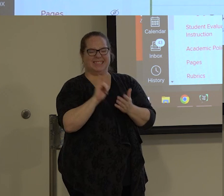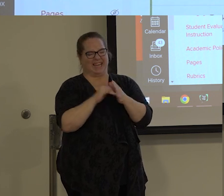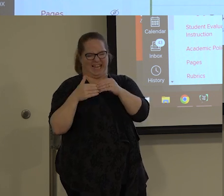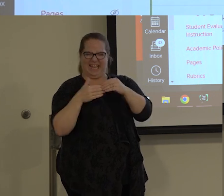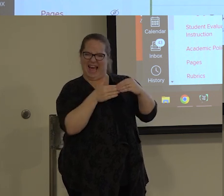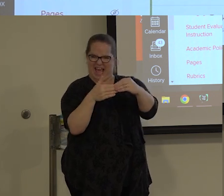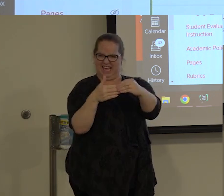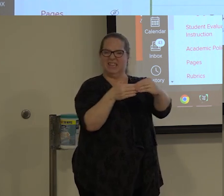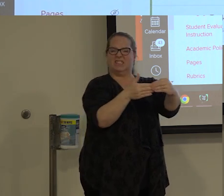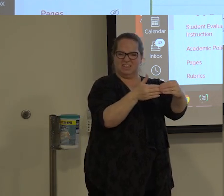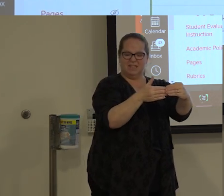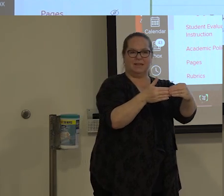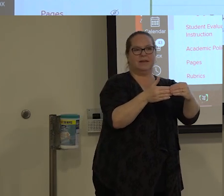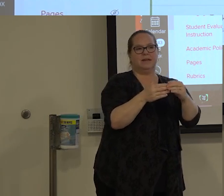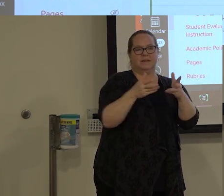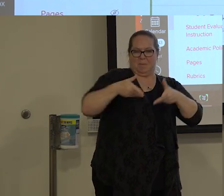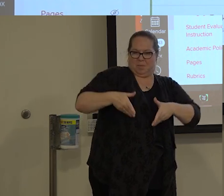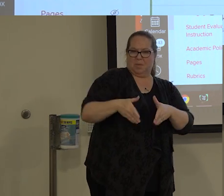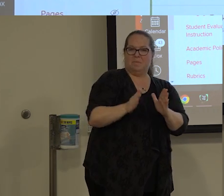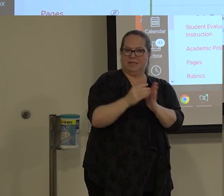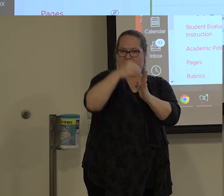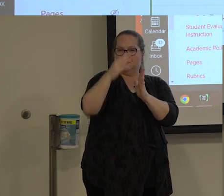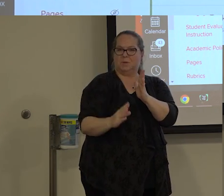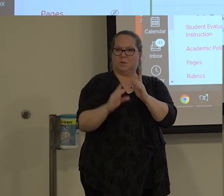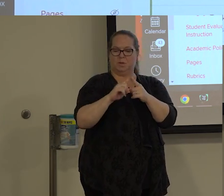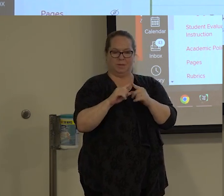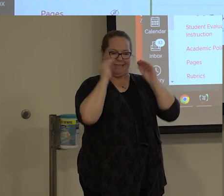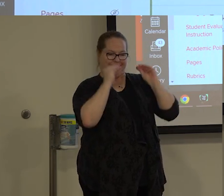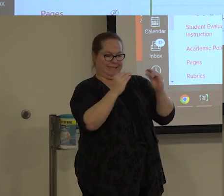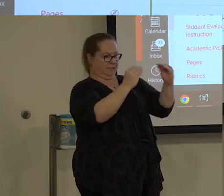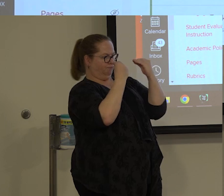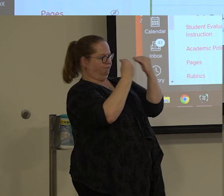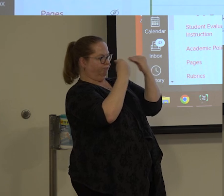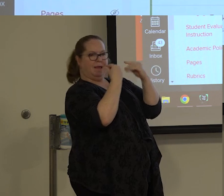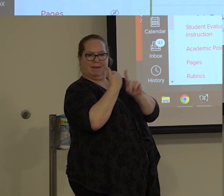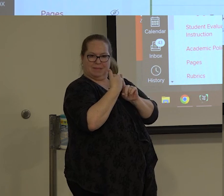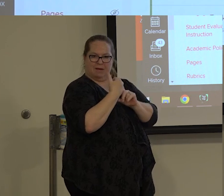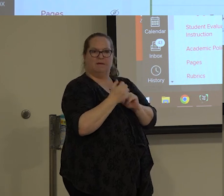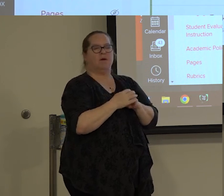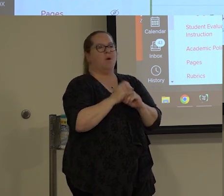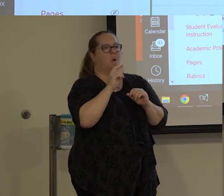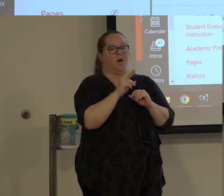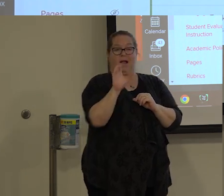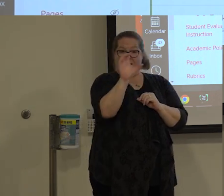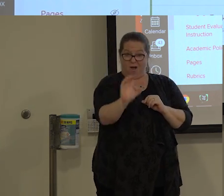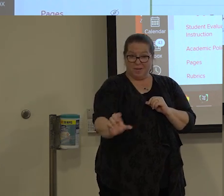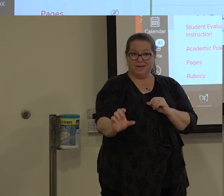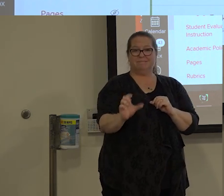guide that allows students to teach themselves the material. Or inside of a Carmen module, there's